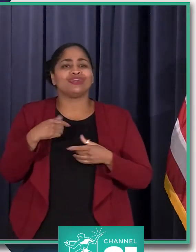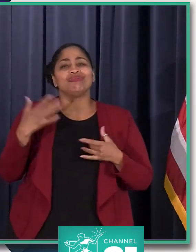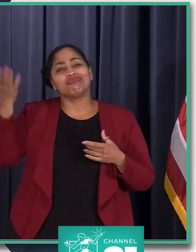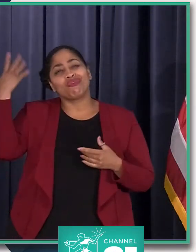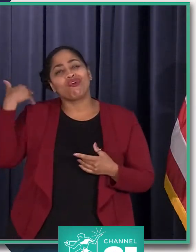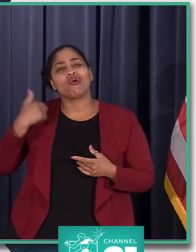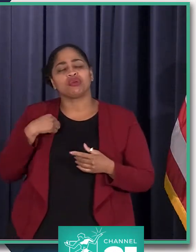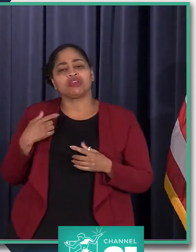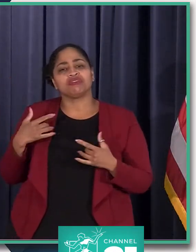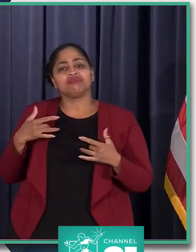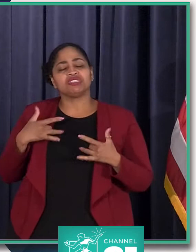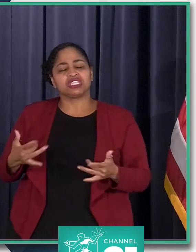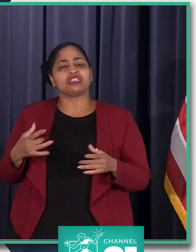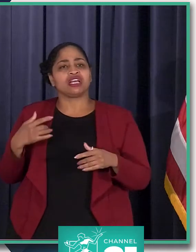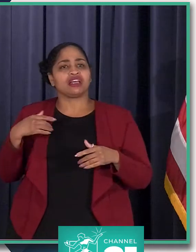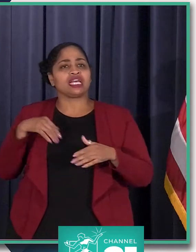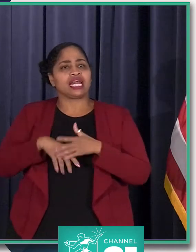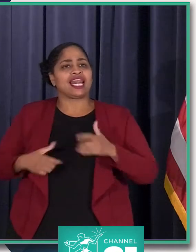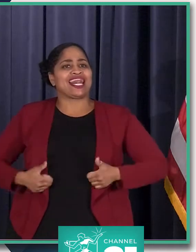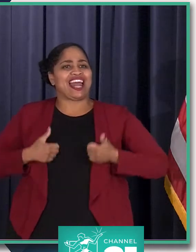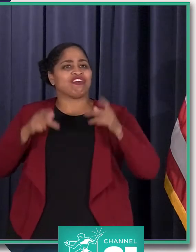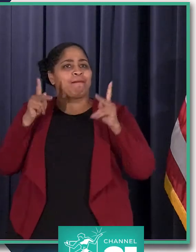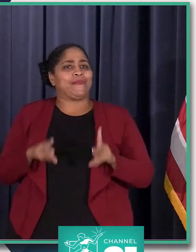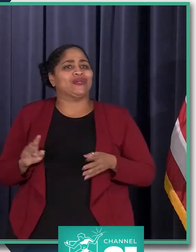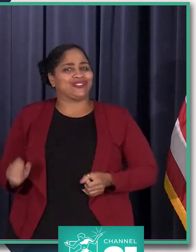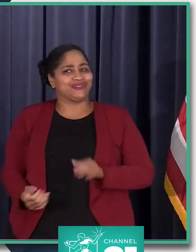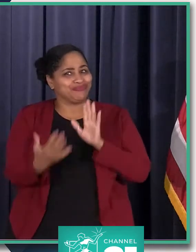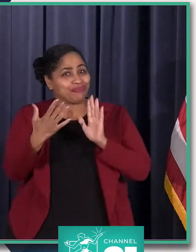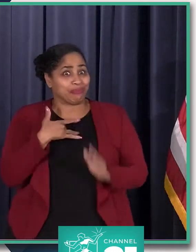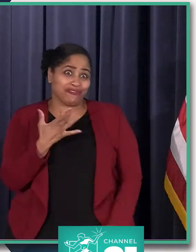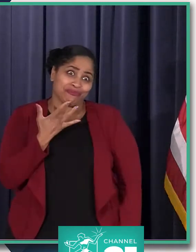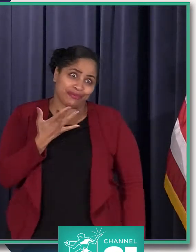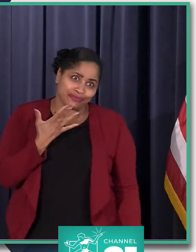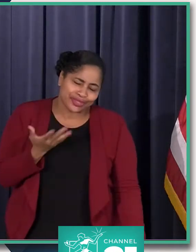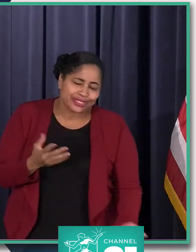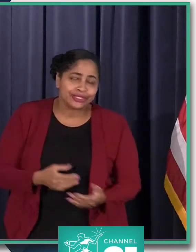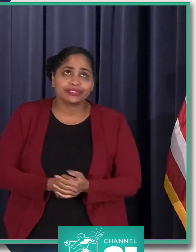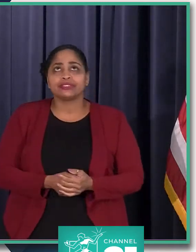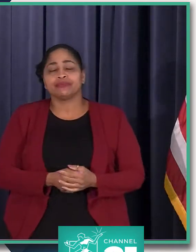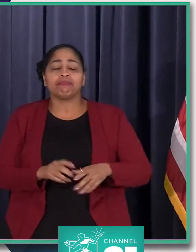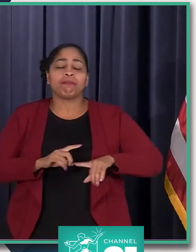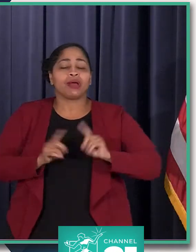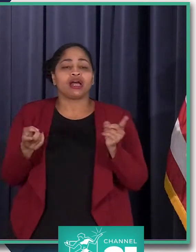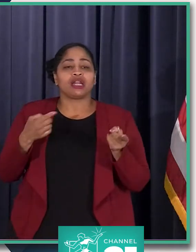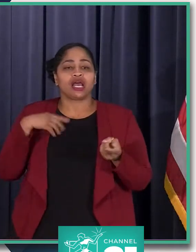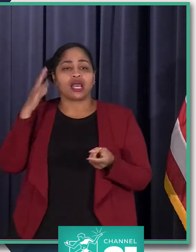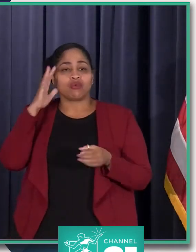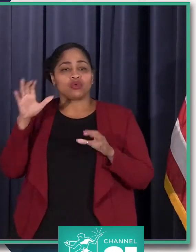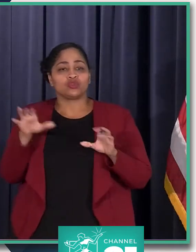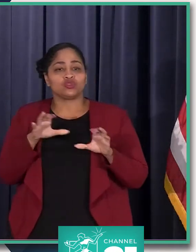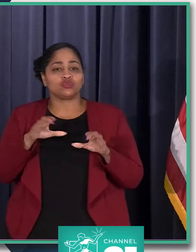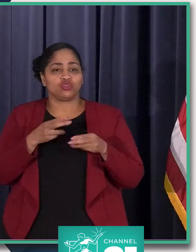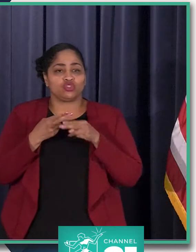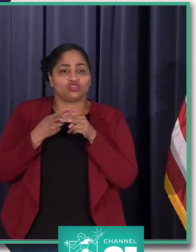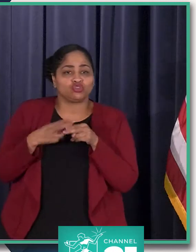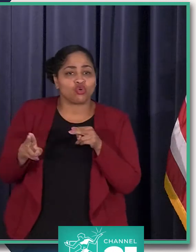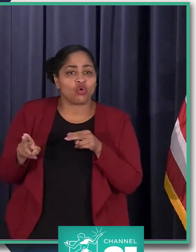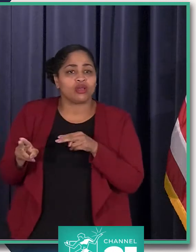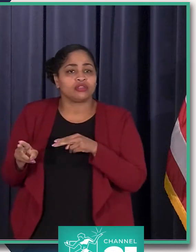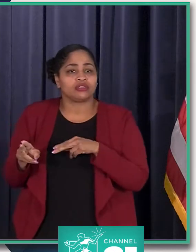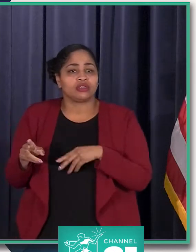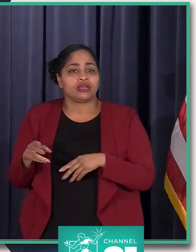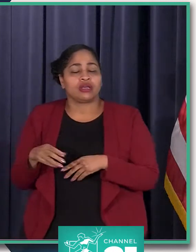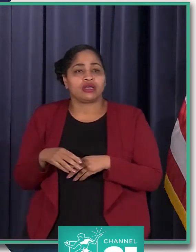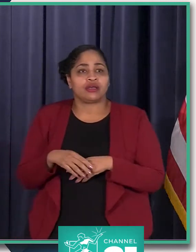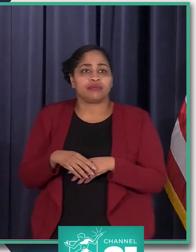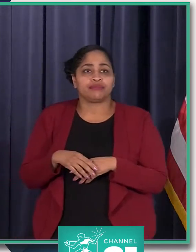is a way I'd much prefer to be doing it. But I'll do a short presentation about things that are